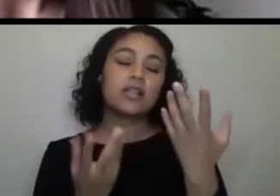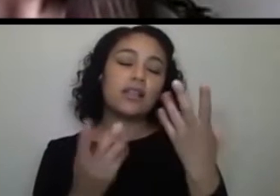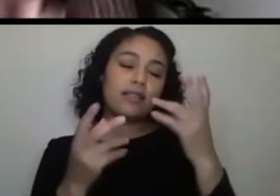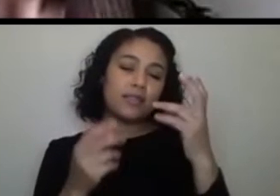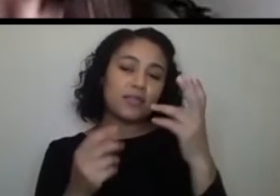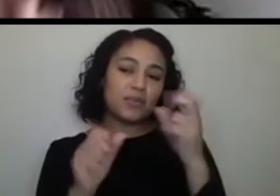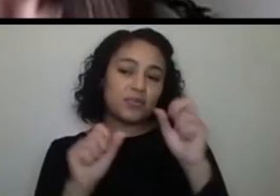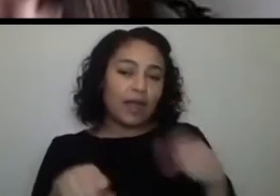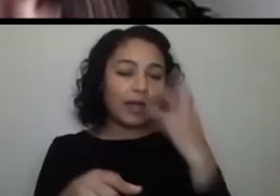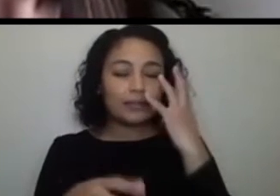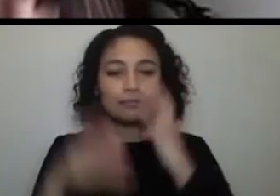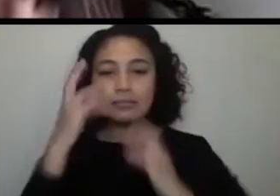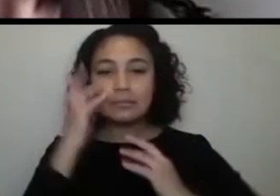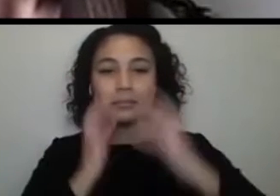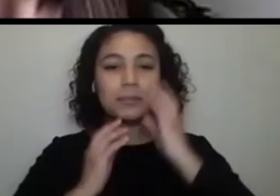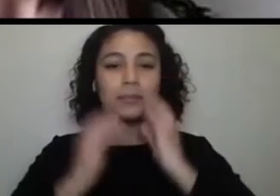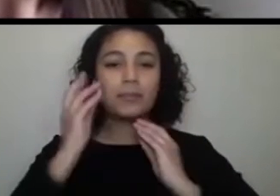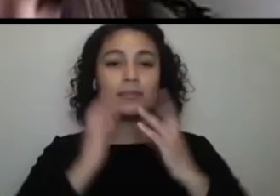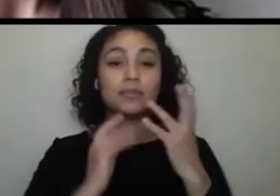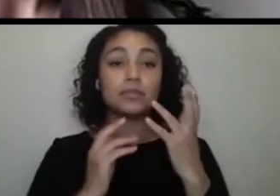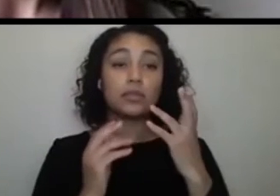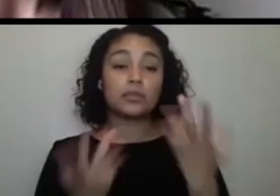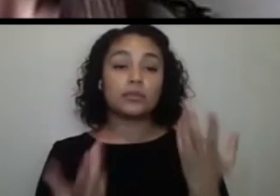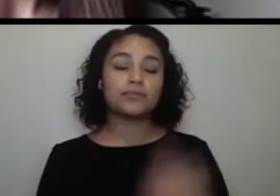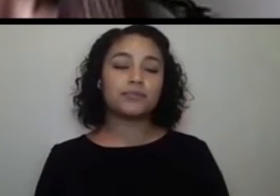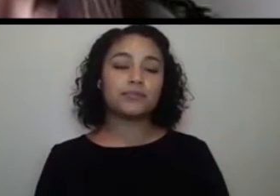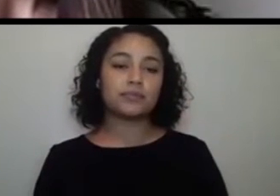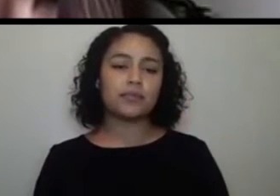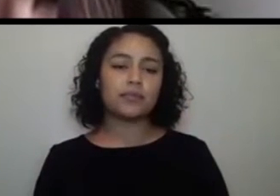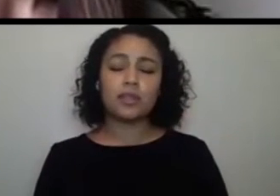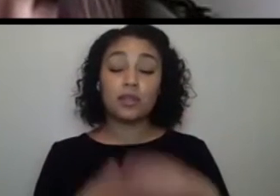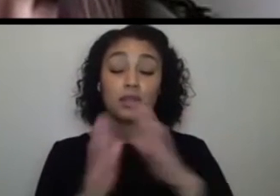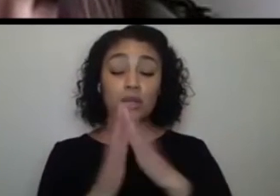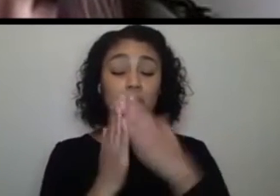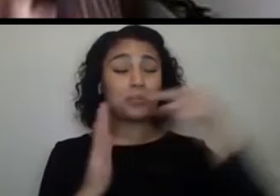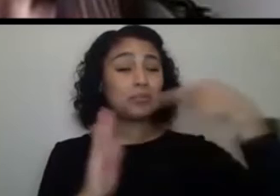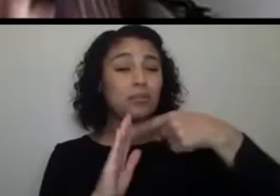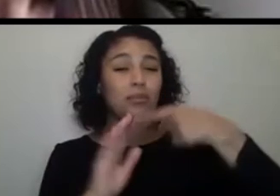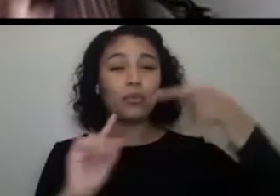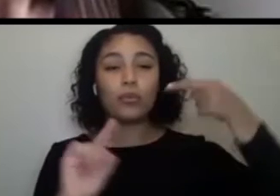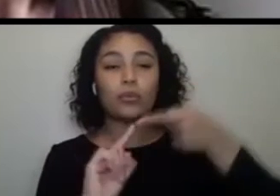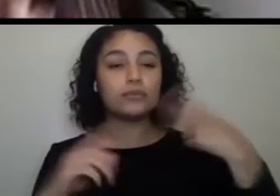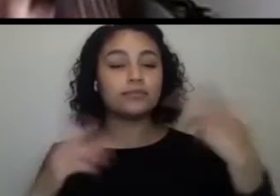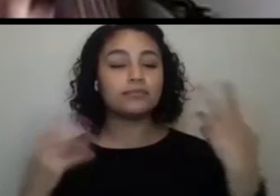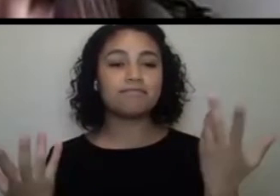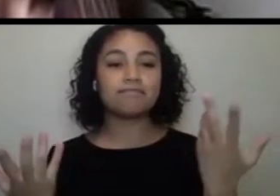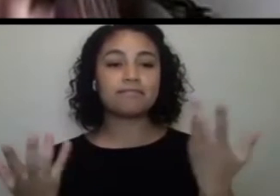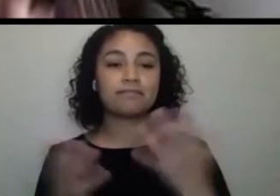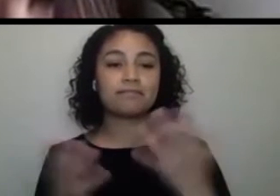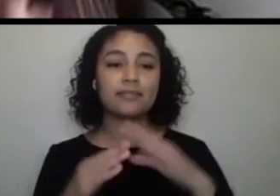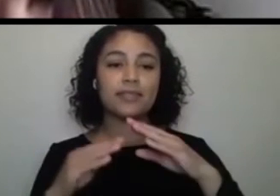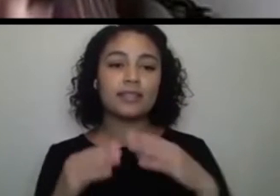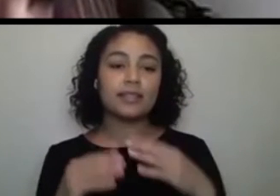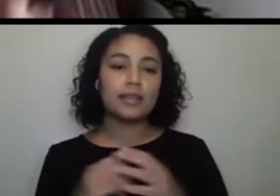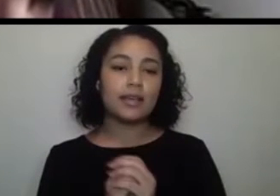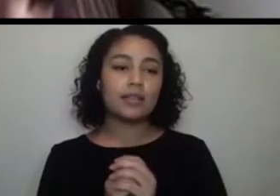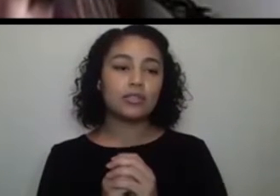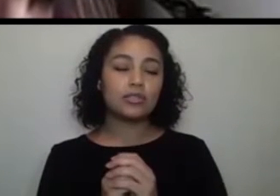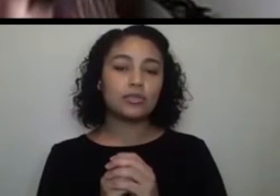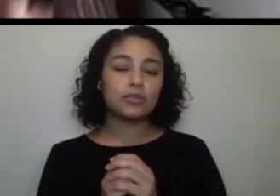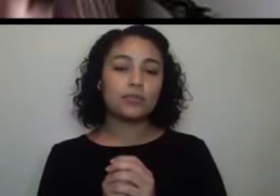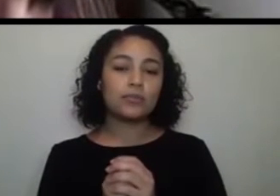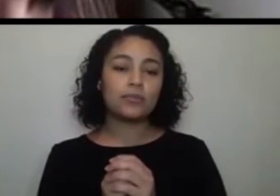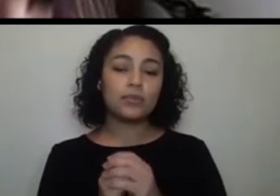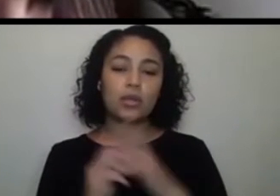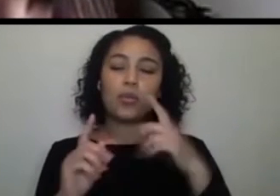experience outside. The whole point of the book is that to get away from the book and